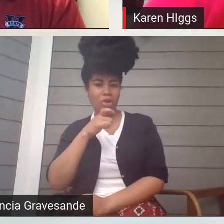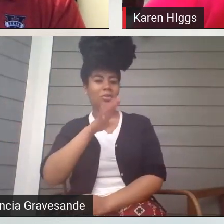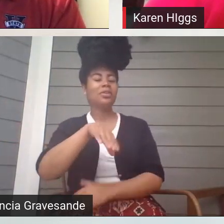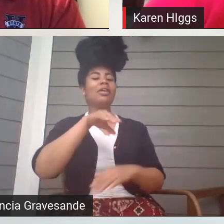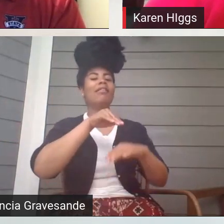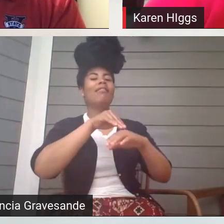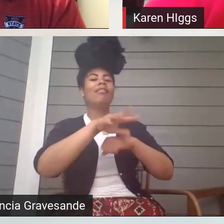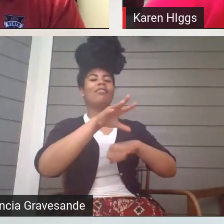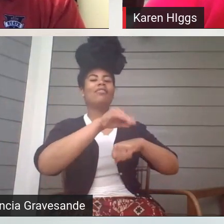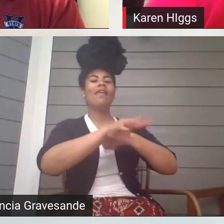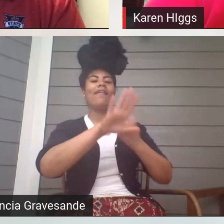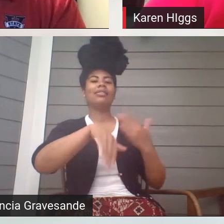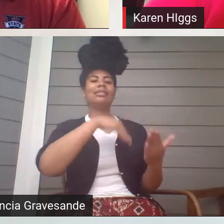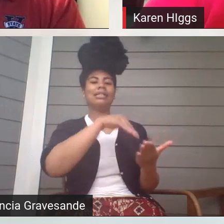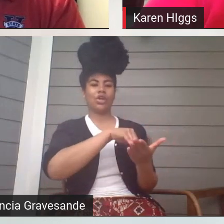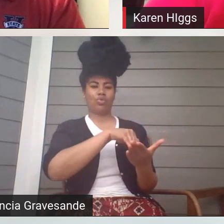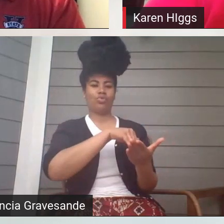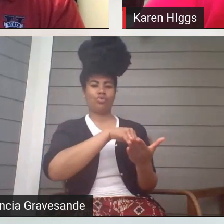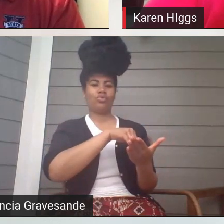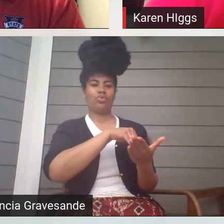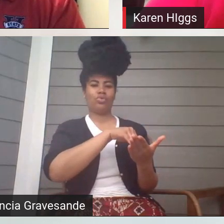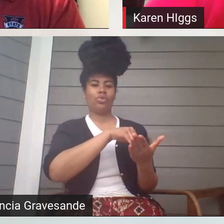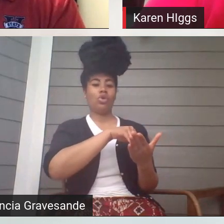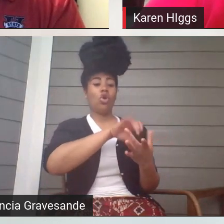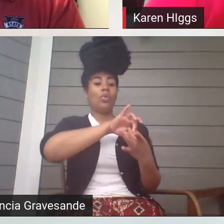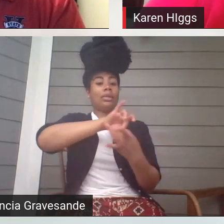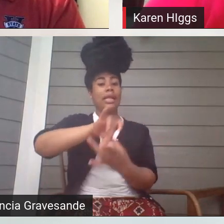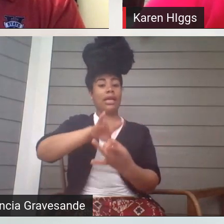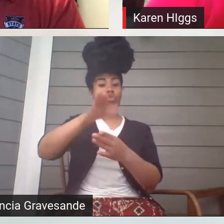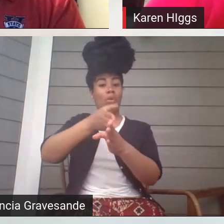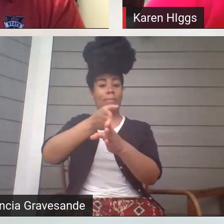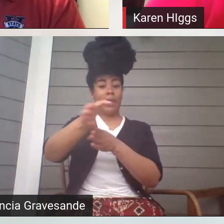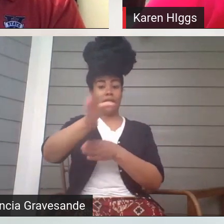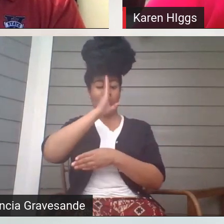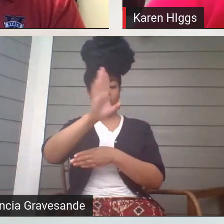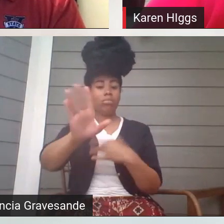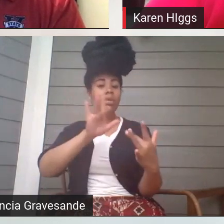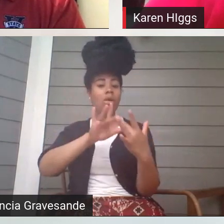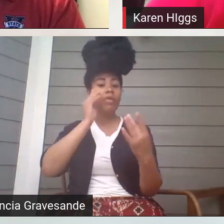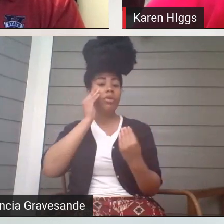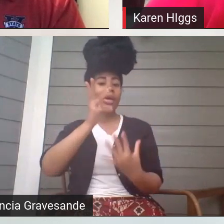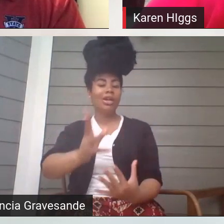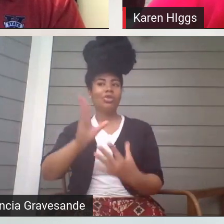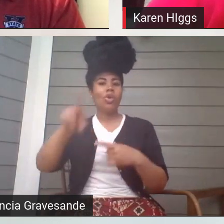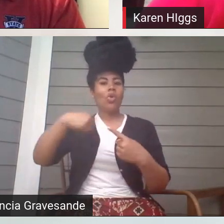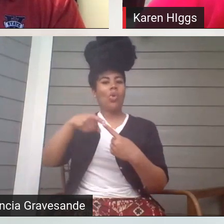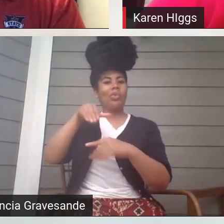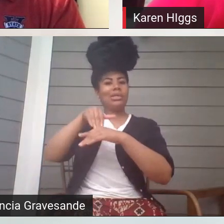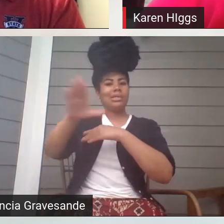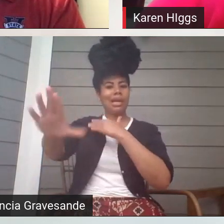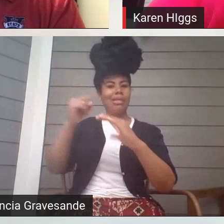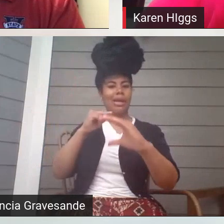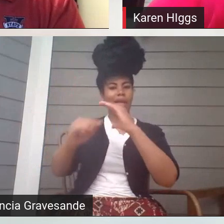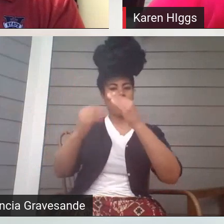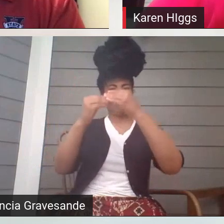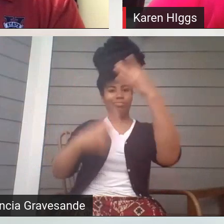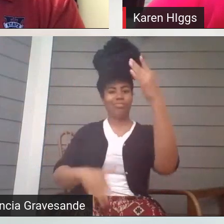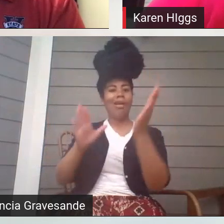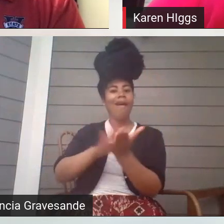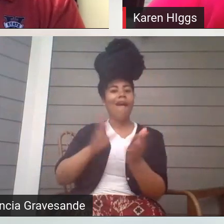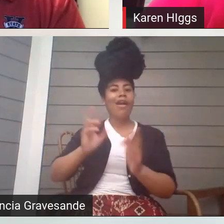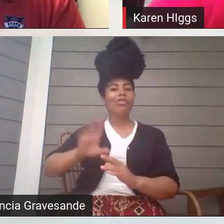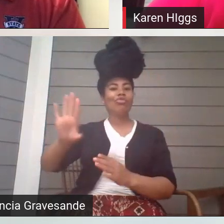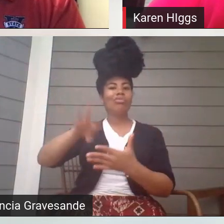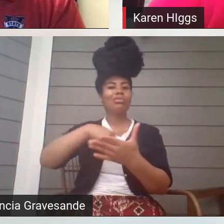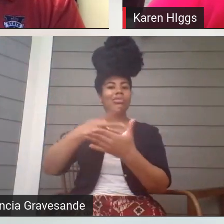center of the major that's housed. That contact information will be in the email. When we send you that email that says, hey, your schedule's